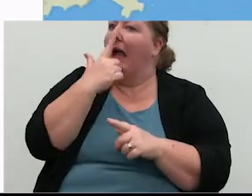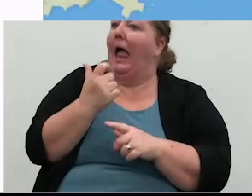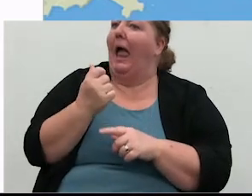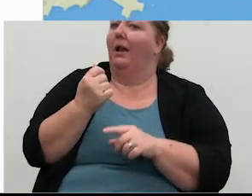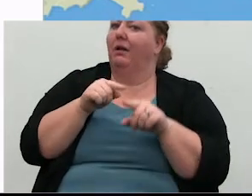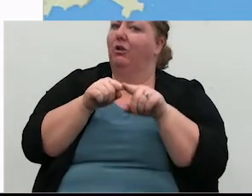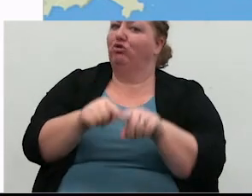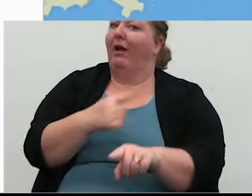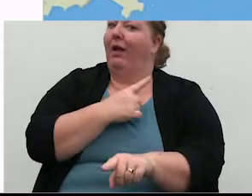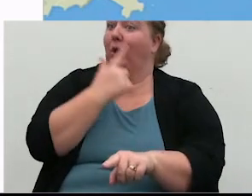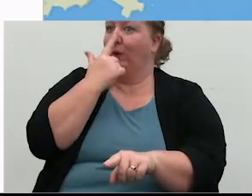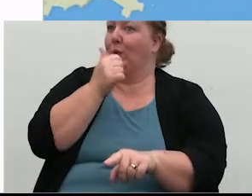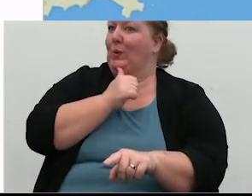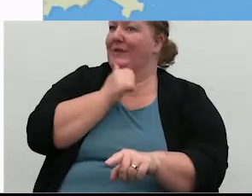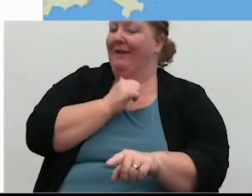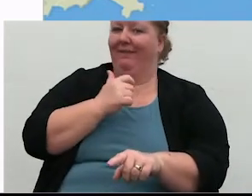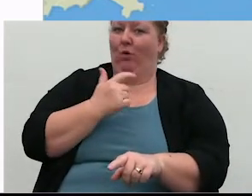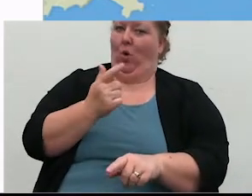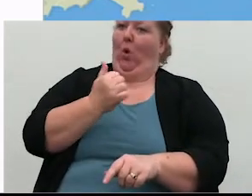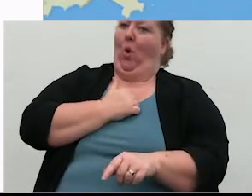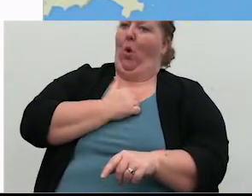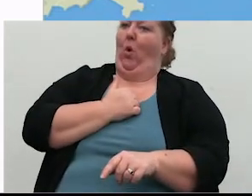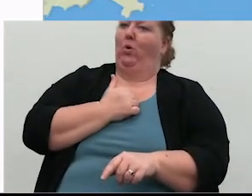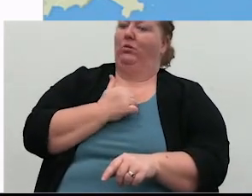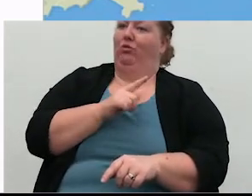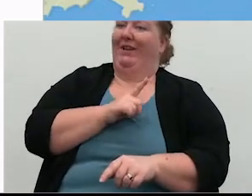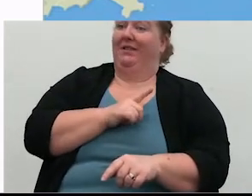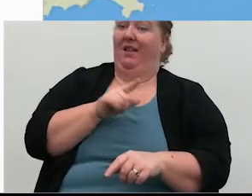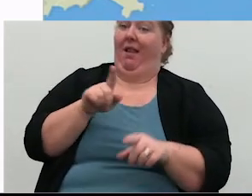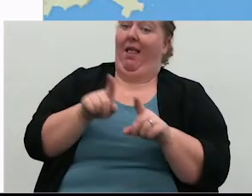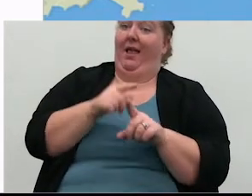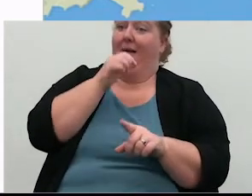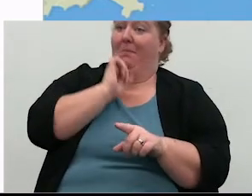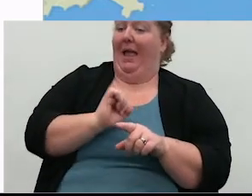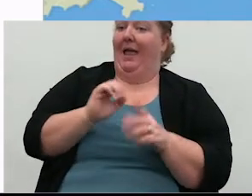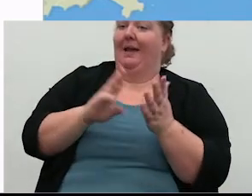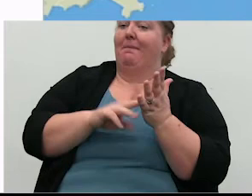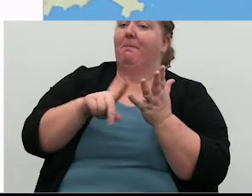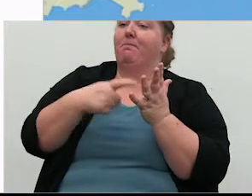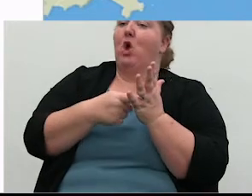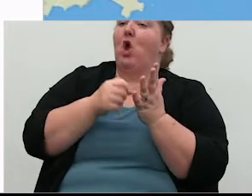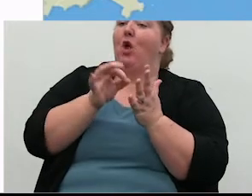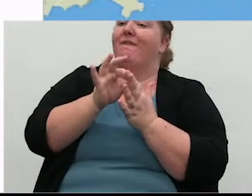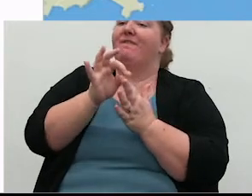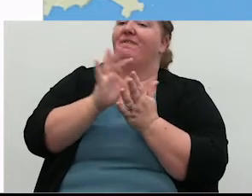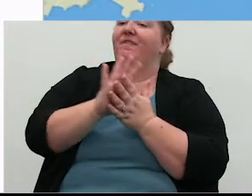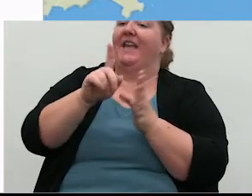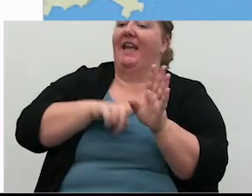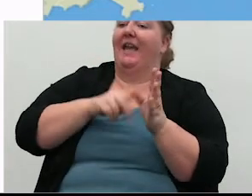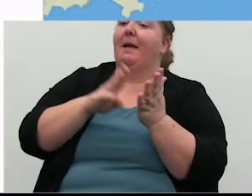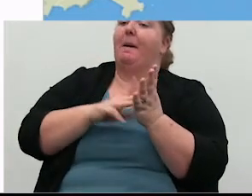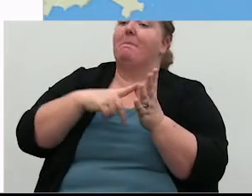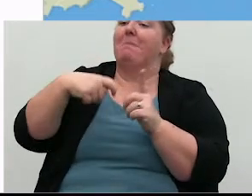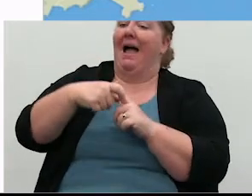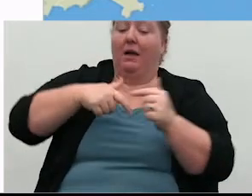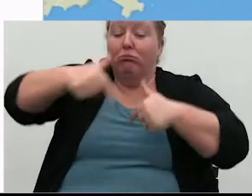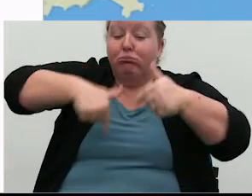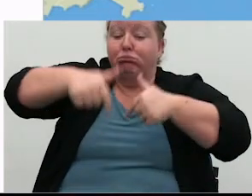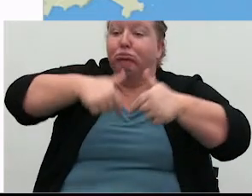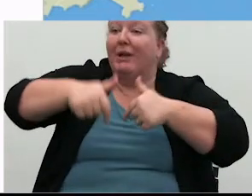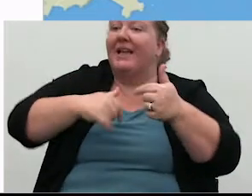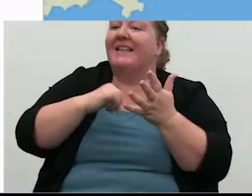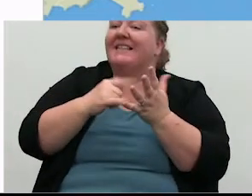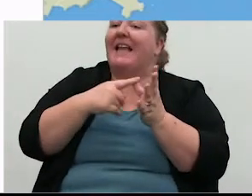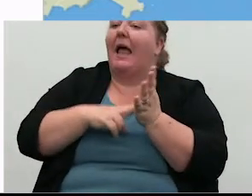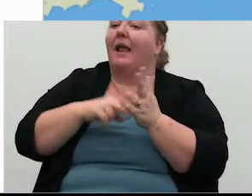this, you can use it for your own purposes, like Murphy Map of San Francisco who went out for a ride around